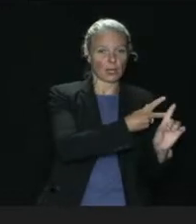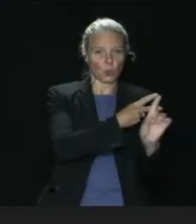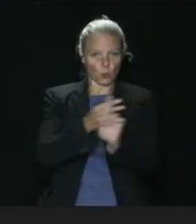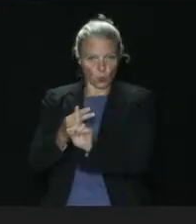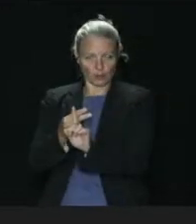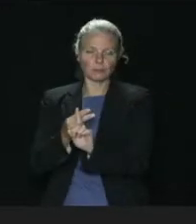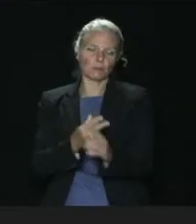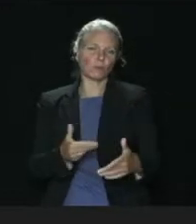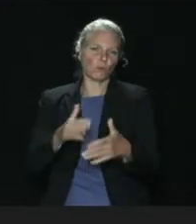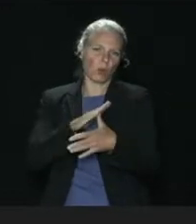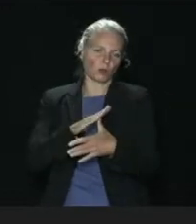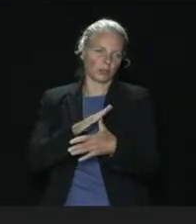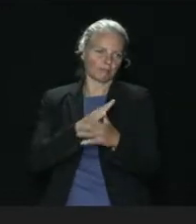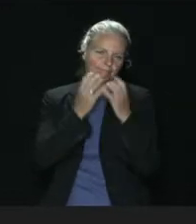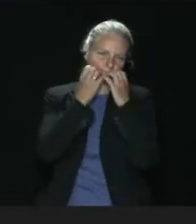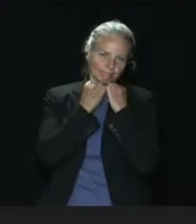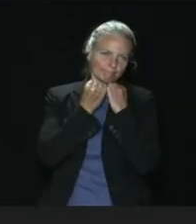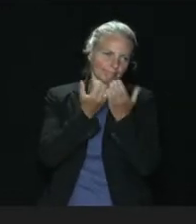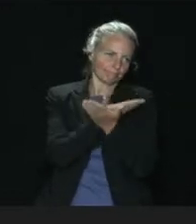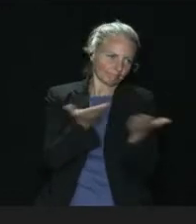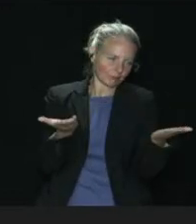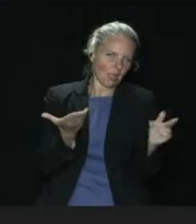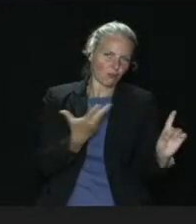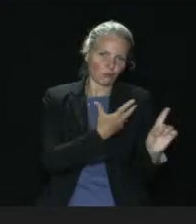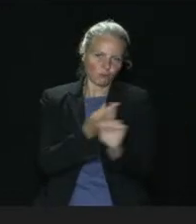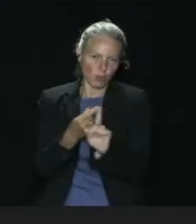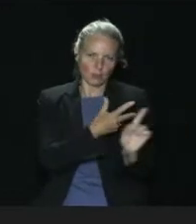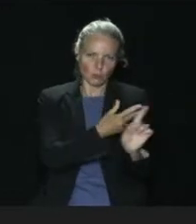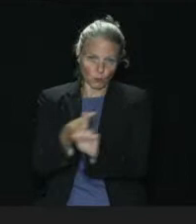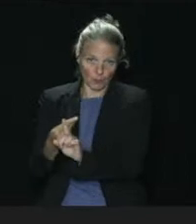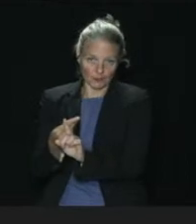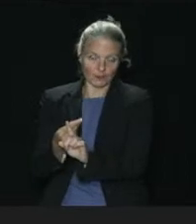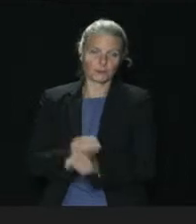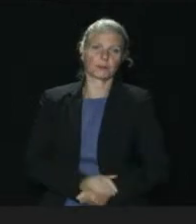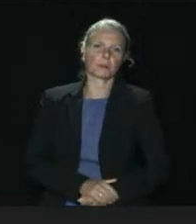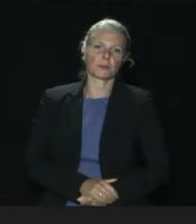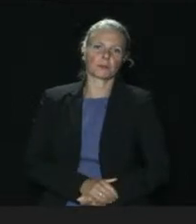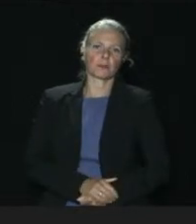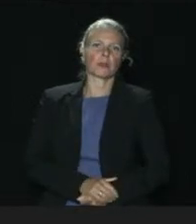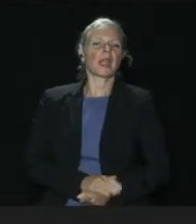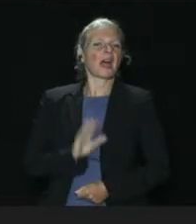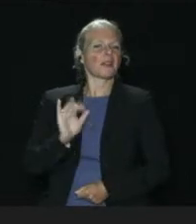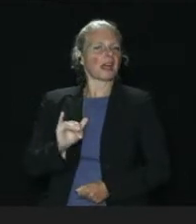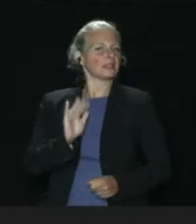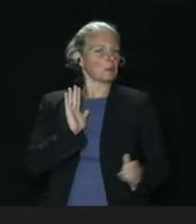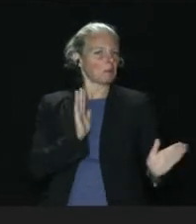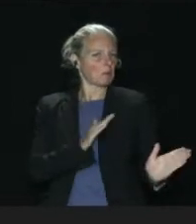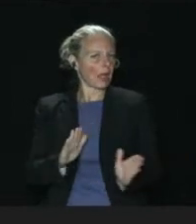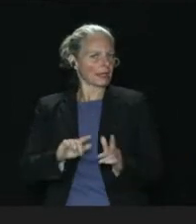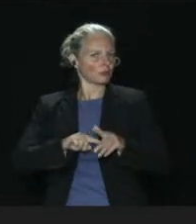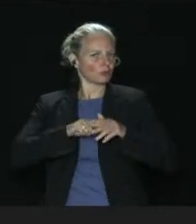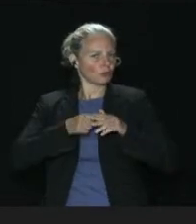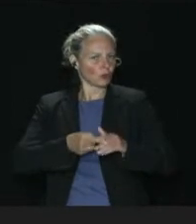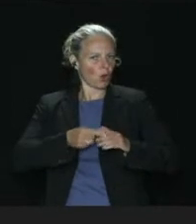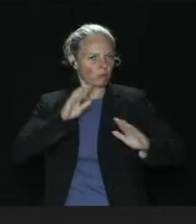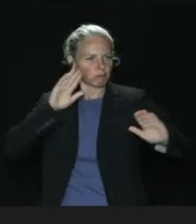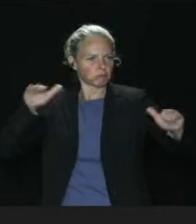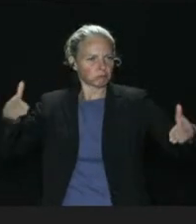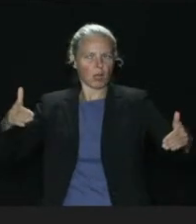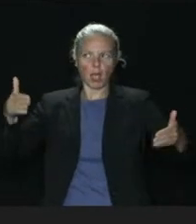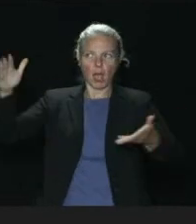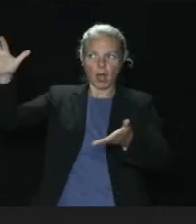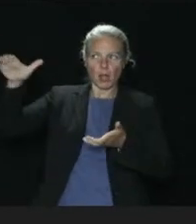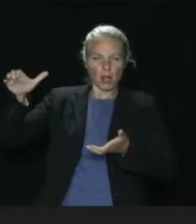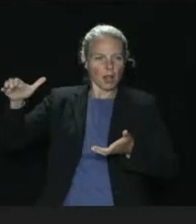Canadians who want it. So that's where we're beginning our planning, logistics, supply. Those all